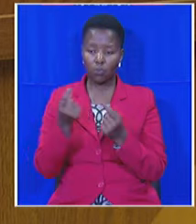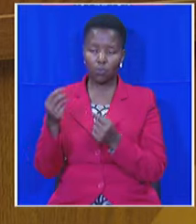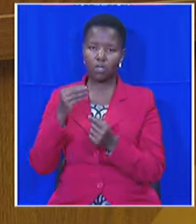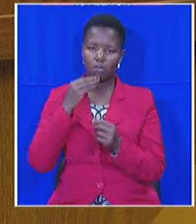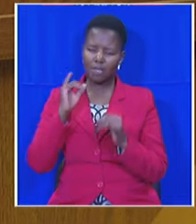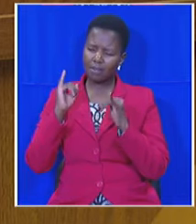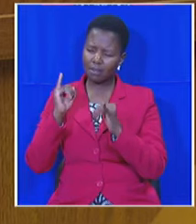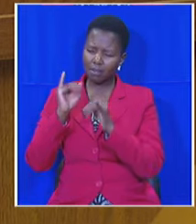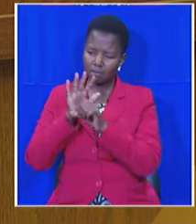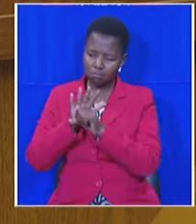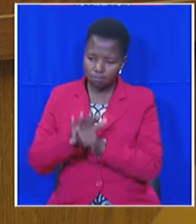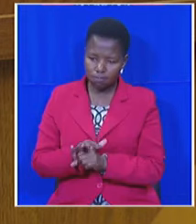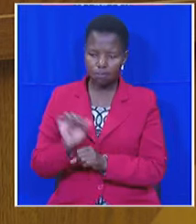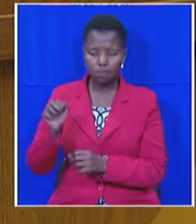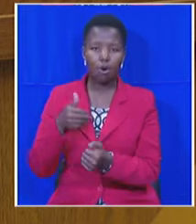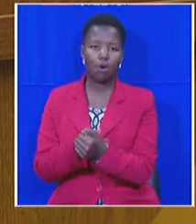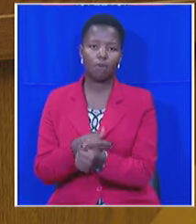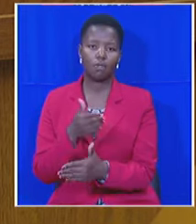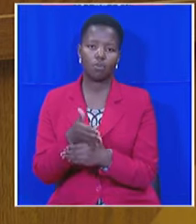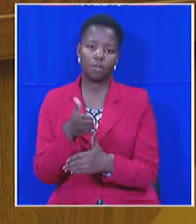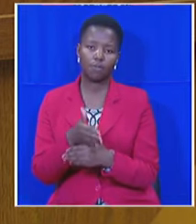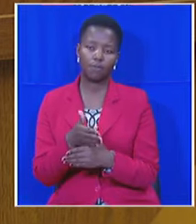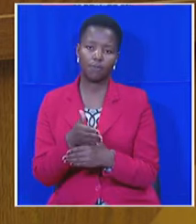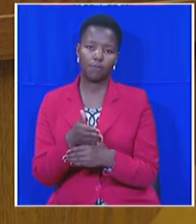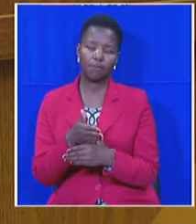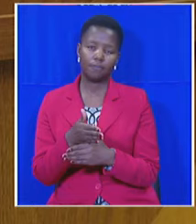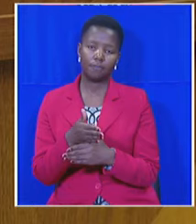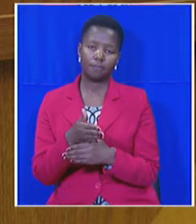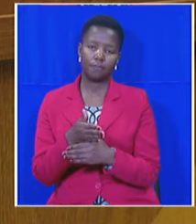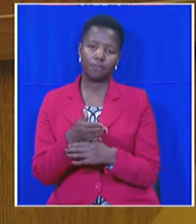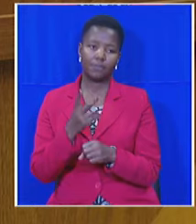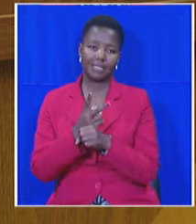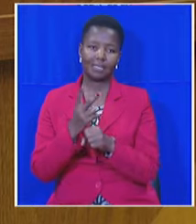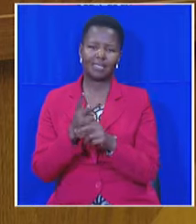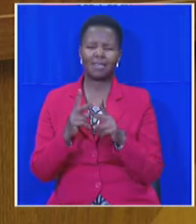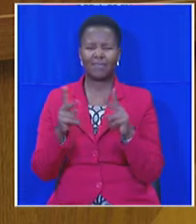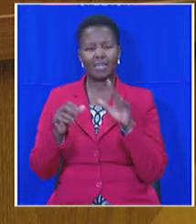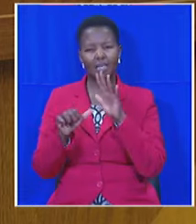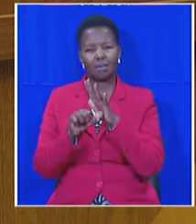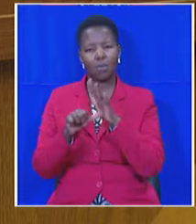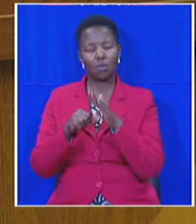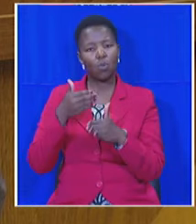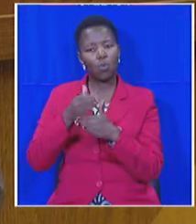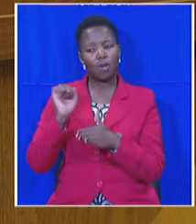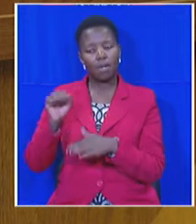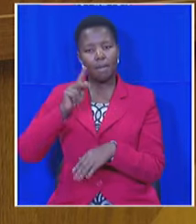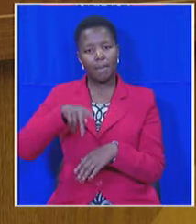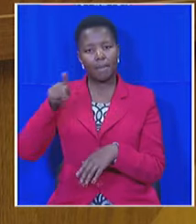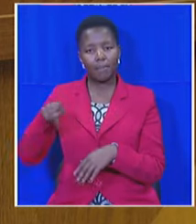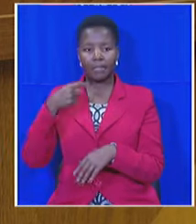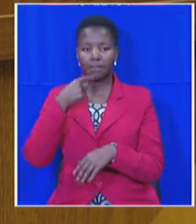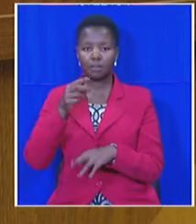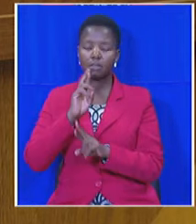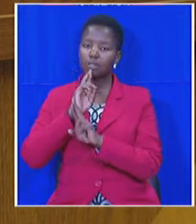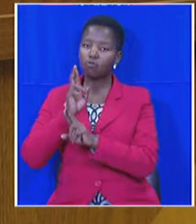constraint on her office. And the further significant aspect of the Public Protector's office is the reports of